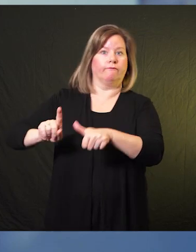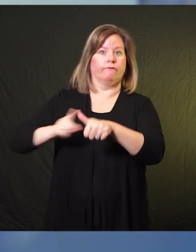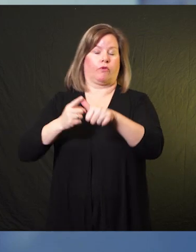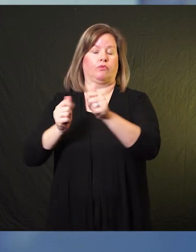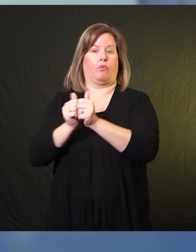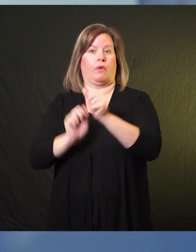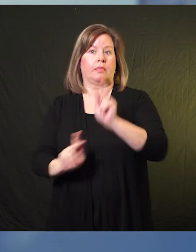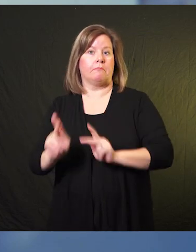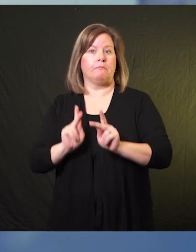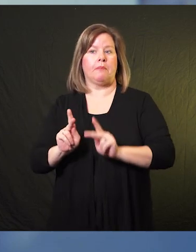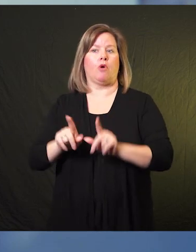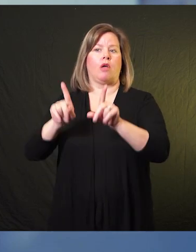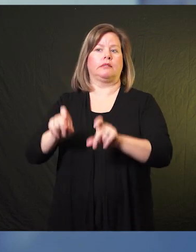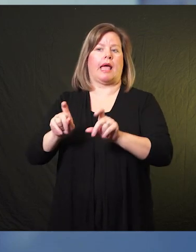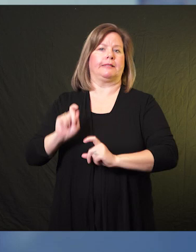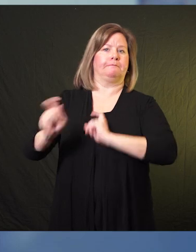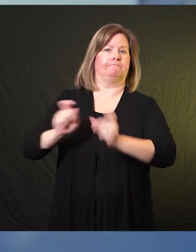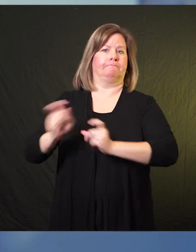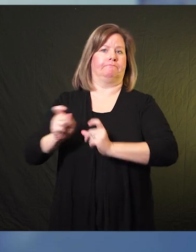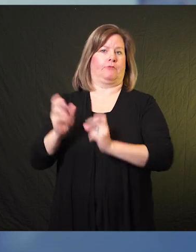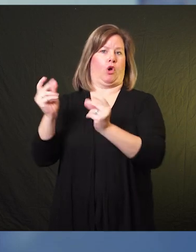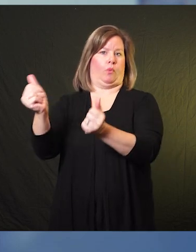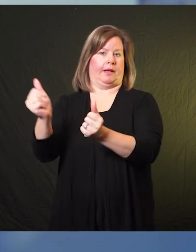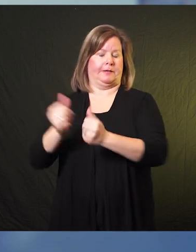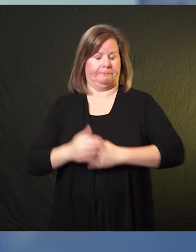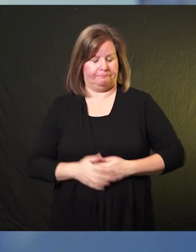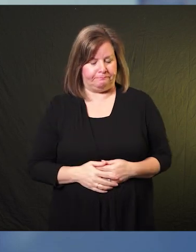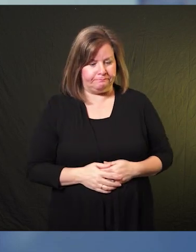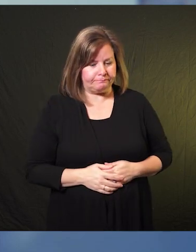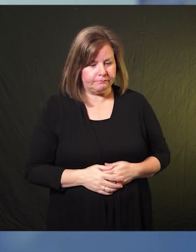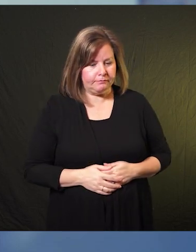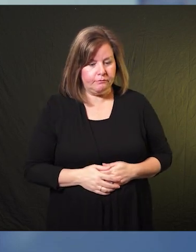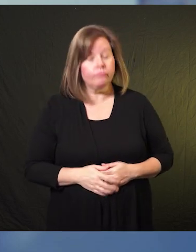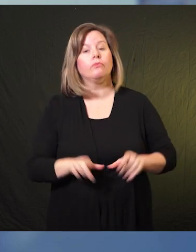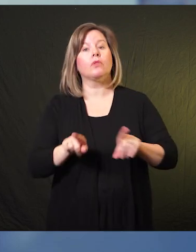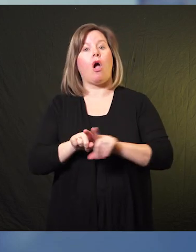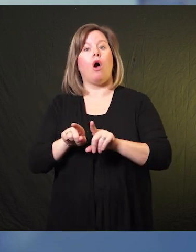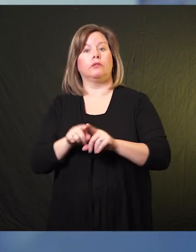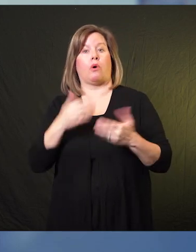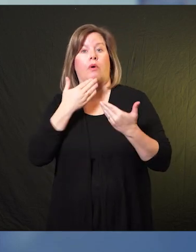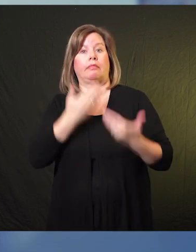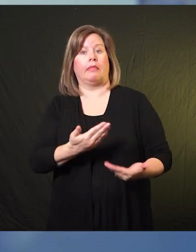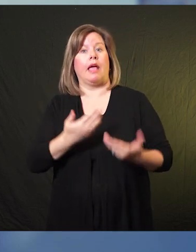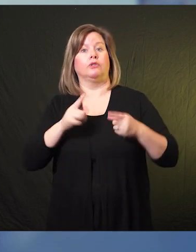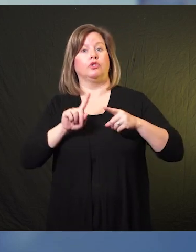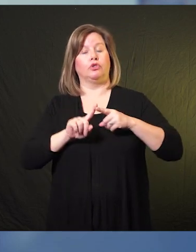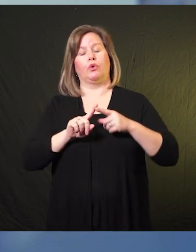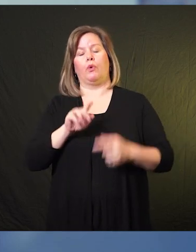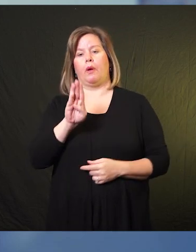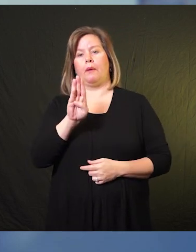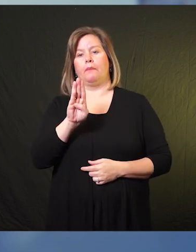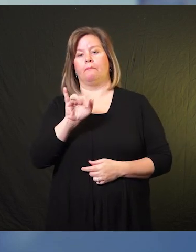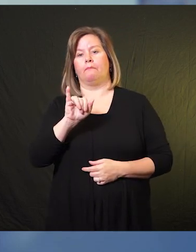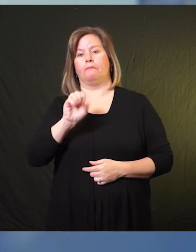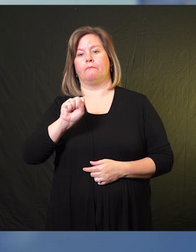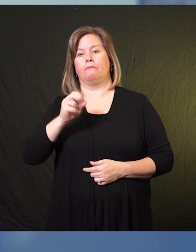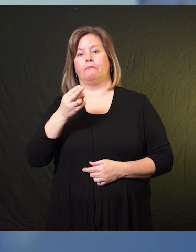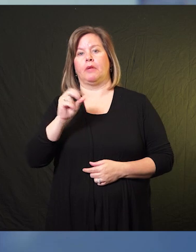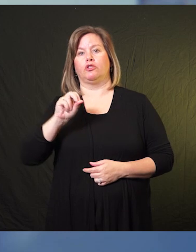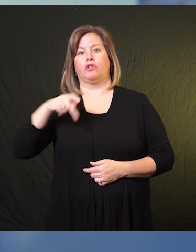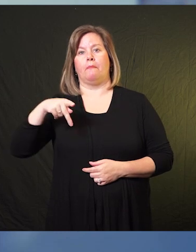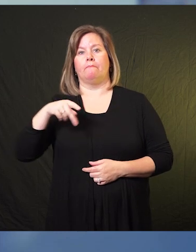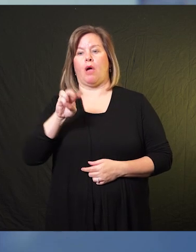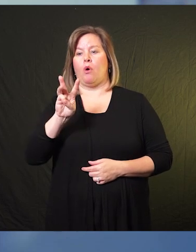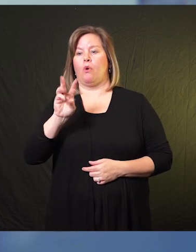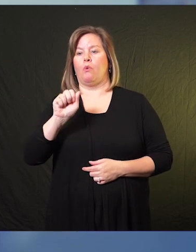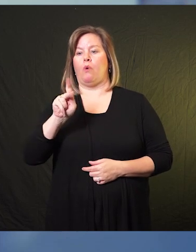so they can be tested as quickly as possible. I also want to thank Bishop Walkowiak and the Catholic Diocese of Grand